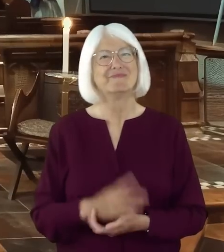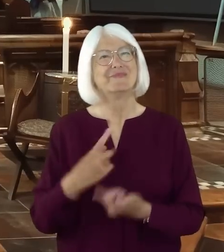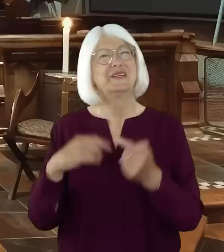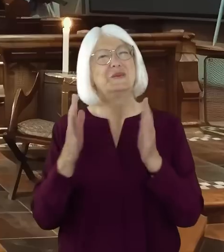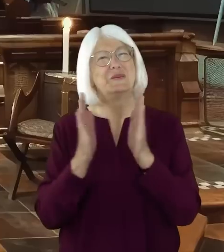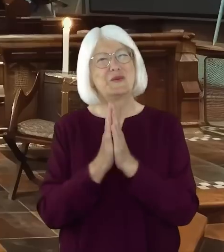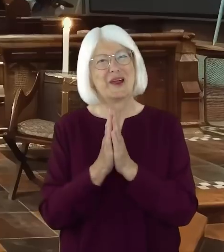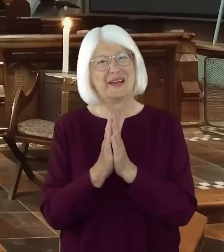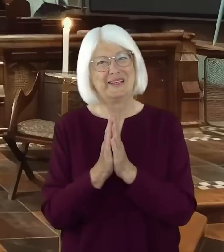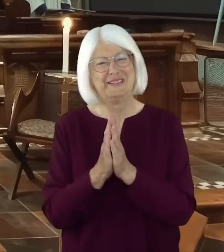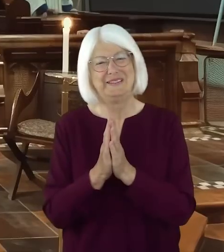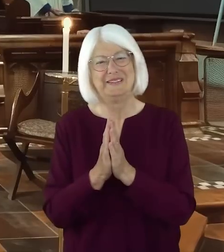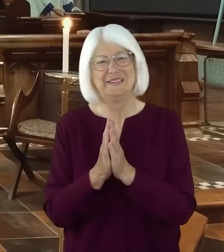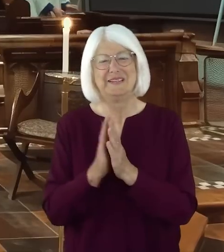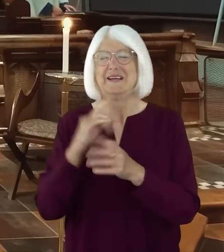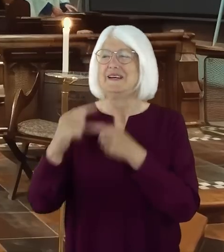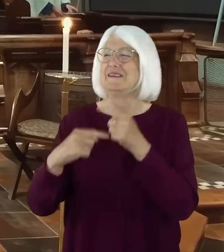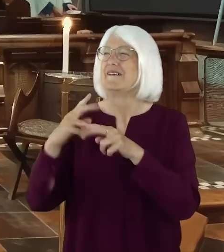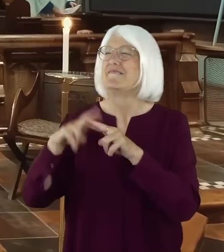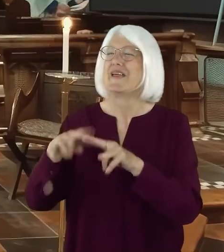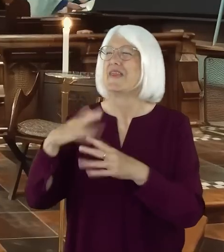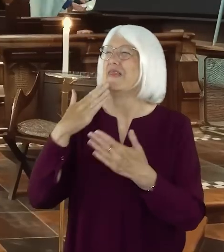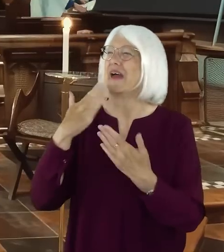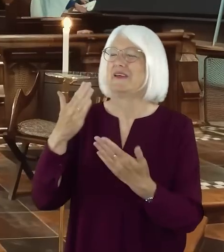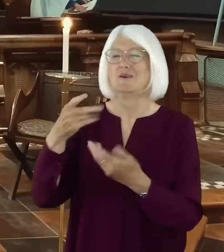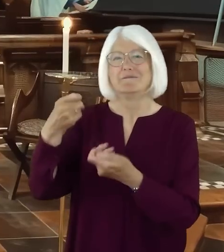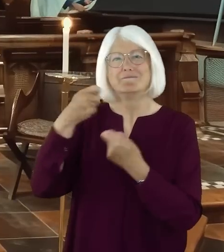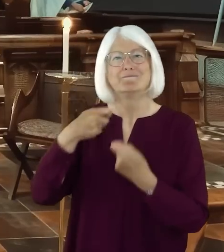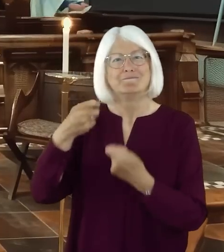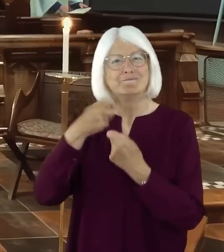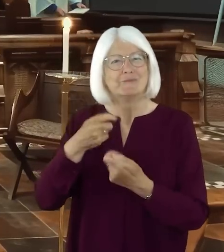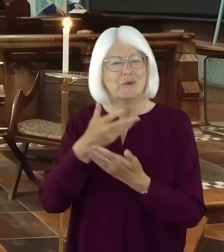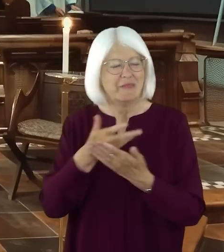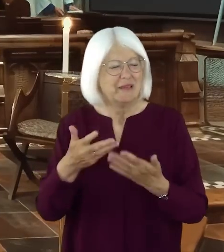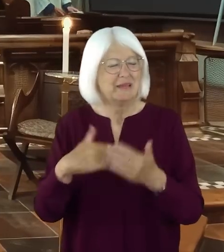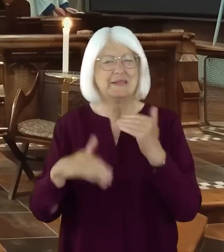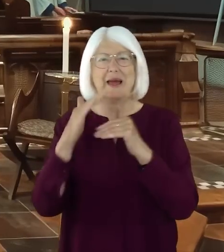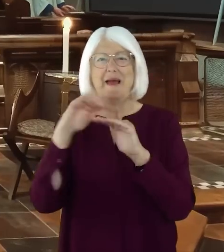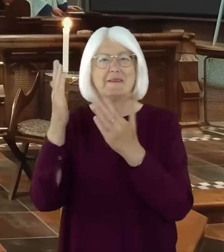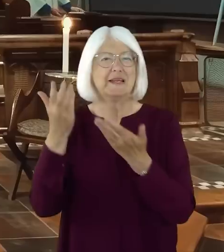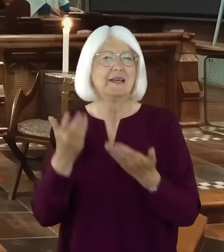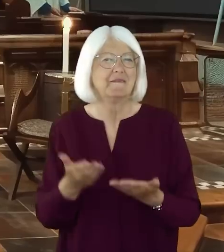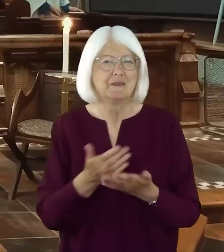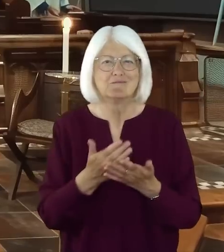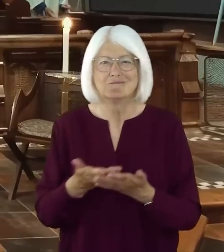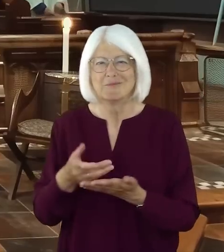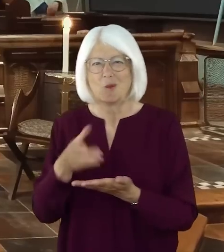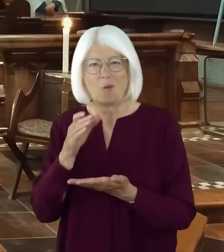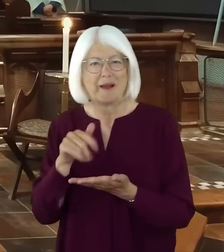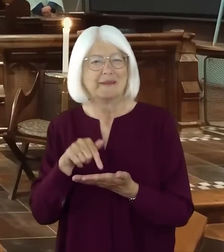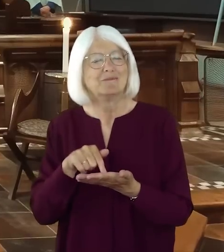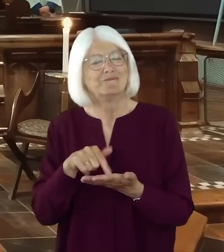Let us pray. Eternal Father, we thank you for nourishing us with these heavenly gifts. May our